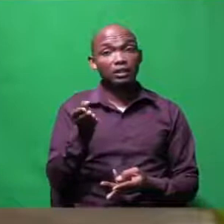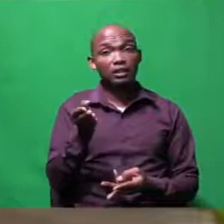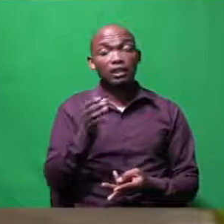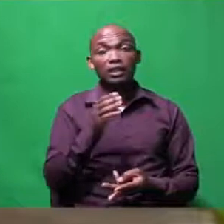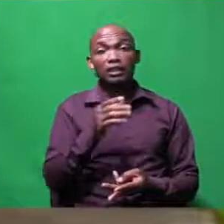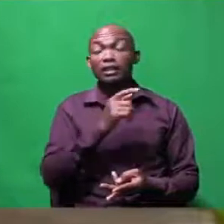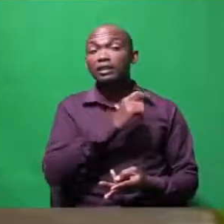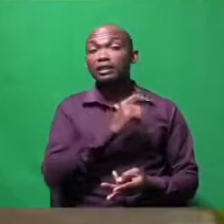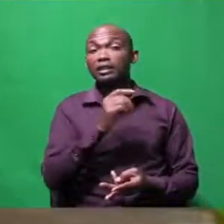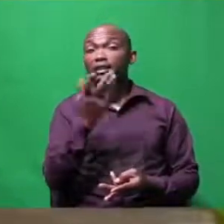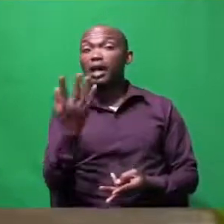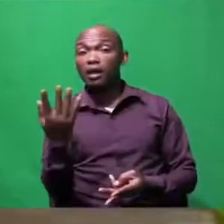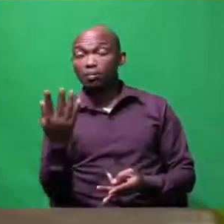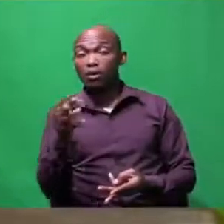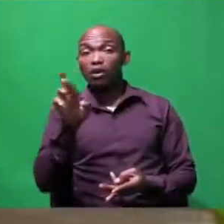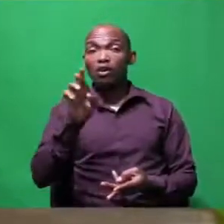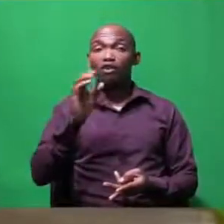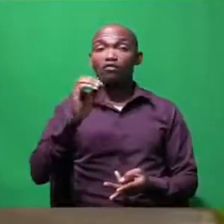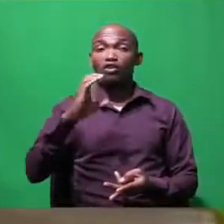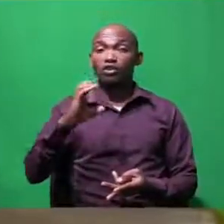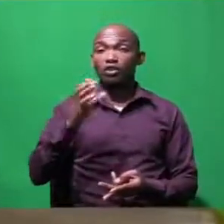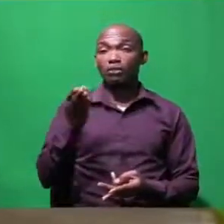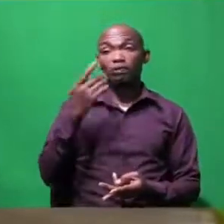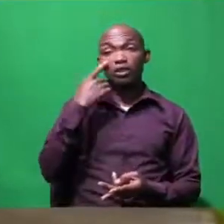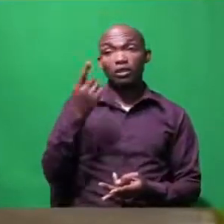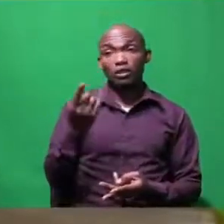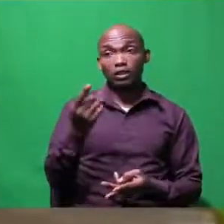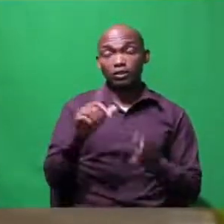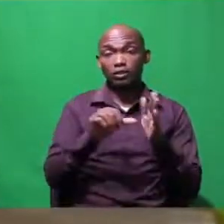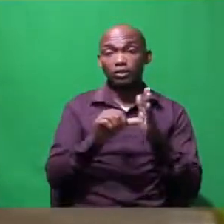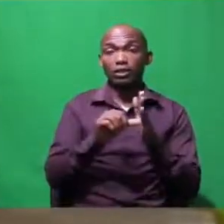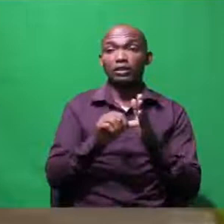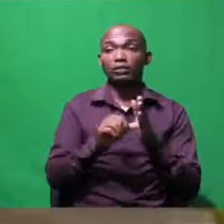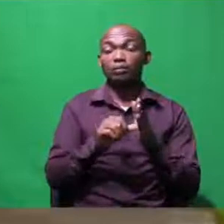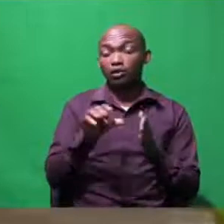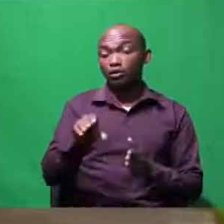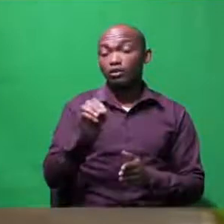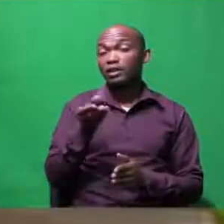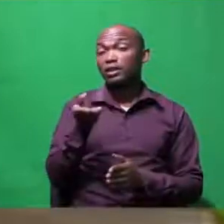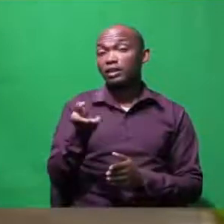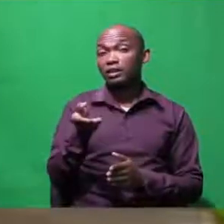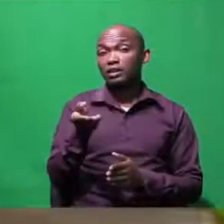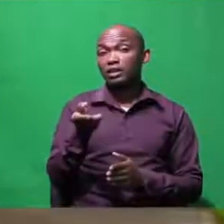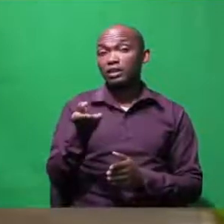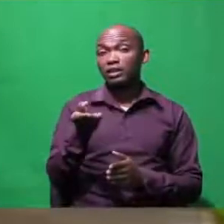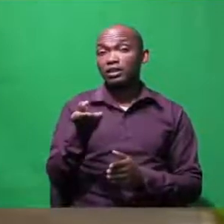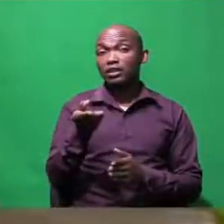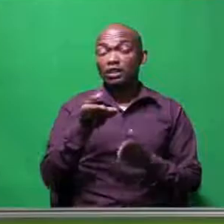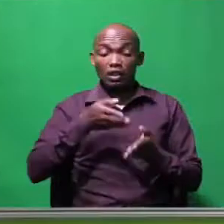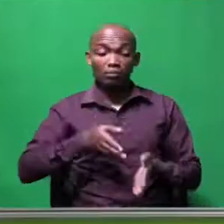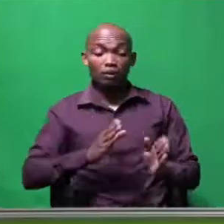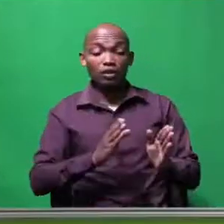and when we talk these types of rock, my student, on this, when we take this rock, I think can produce